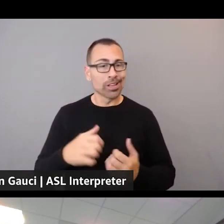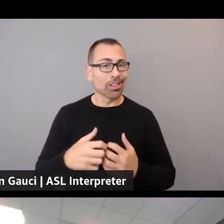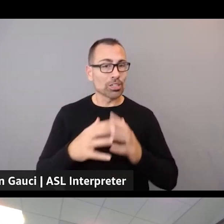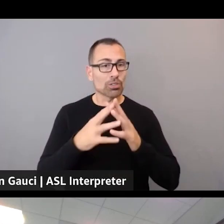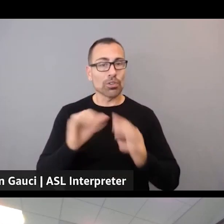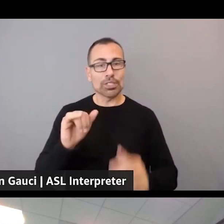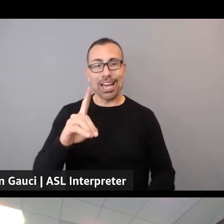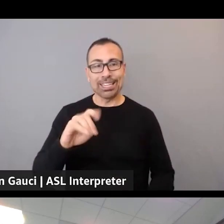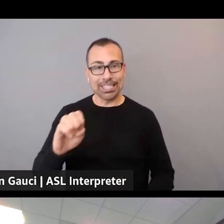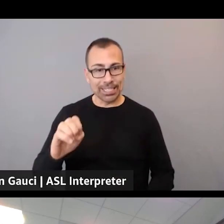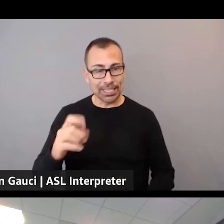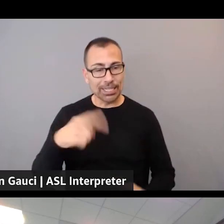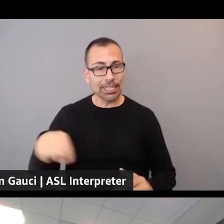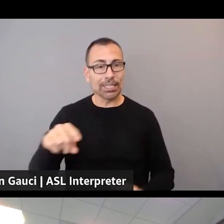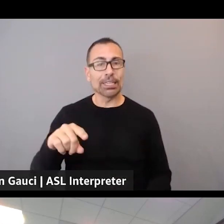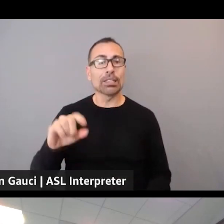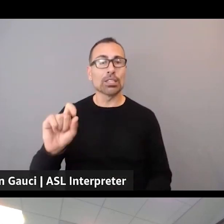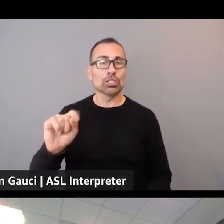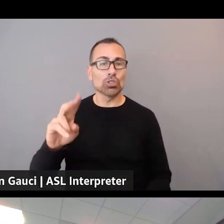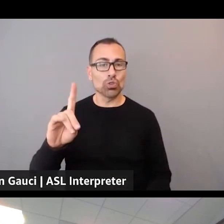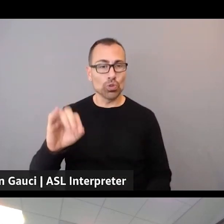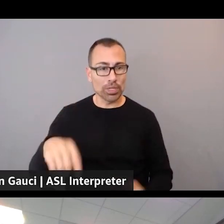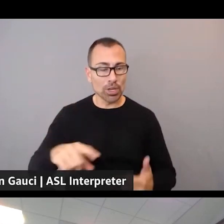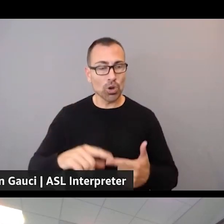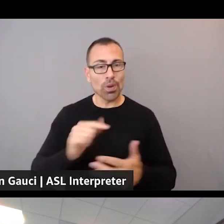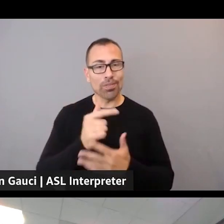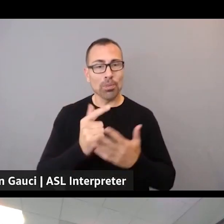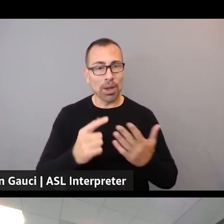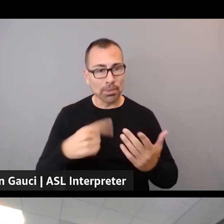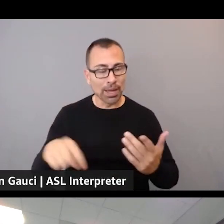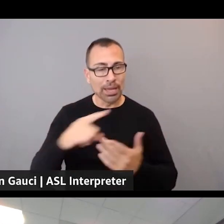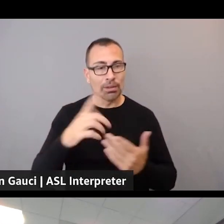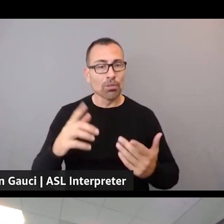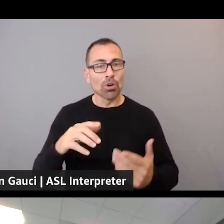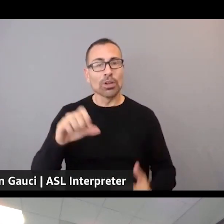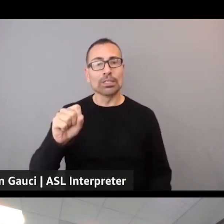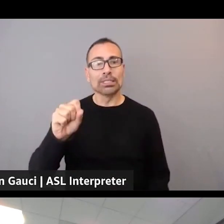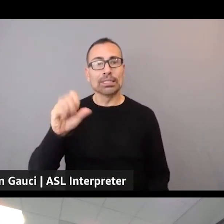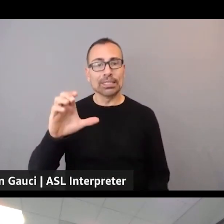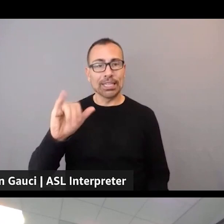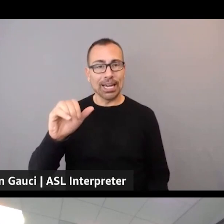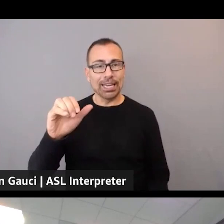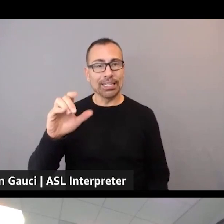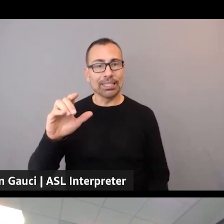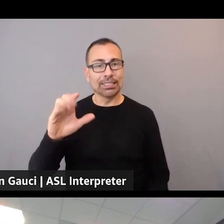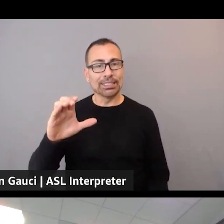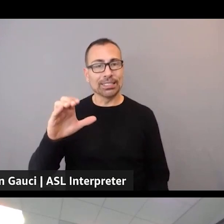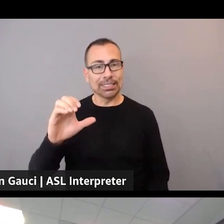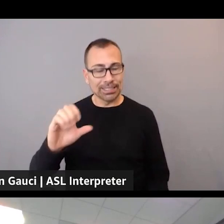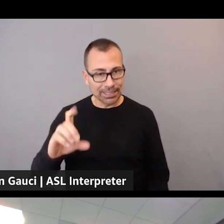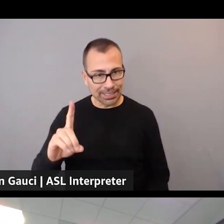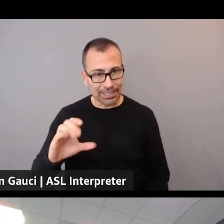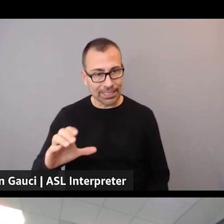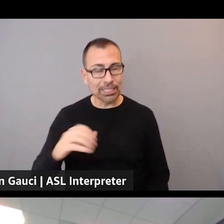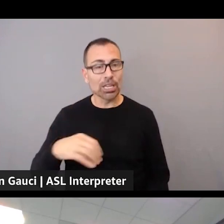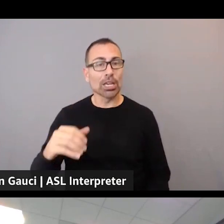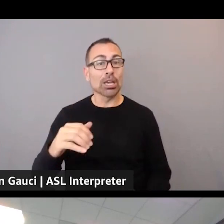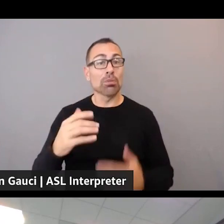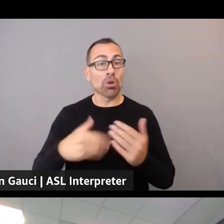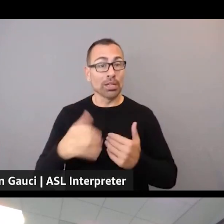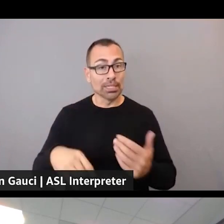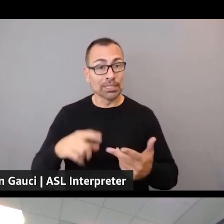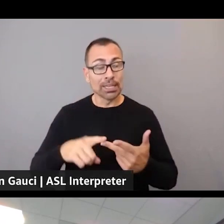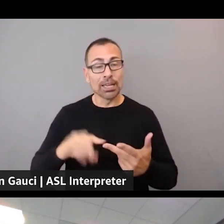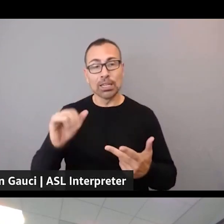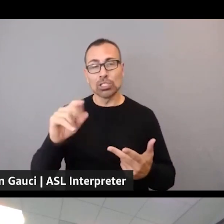the first purpose-built pipeline service for CI/CD processing. And Jumpstart was a first, where Jumpstart is a hub, we call